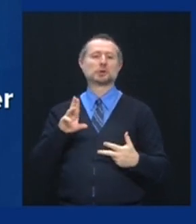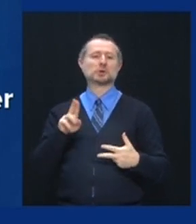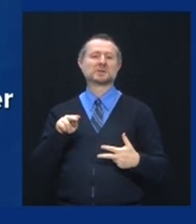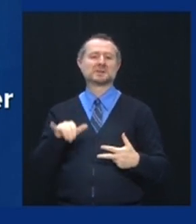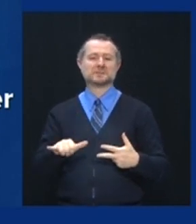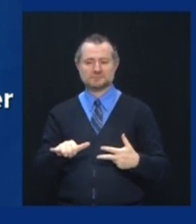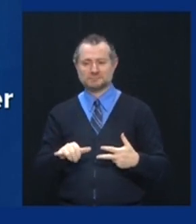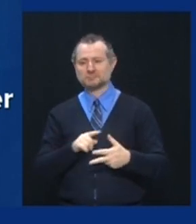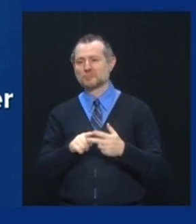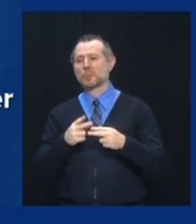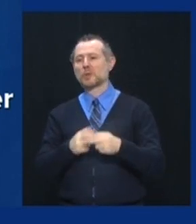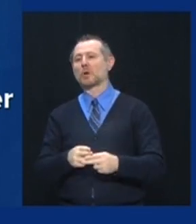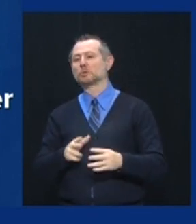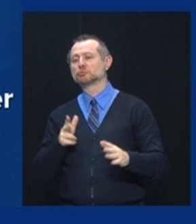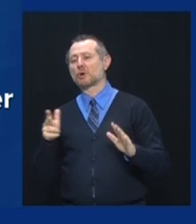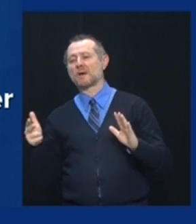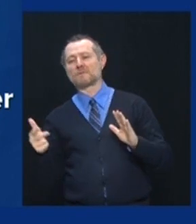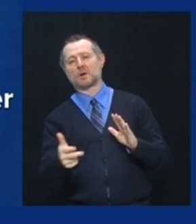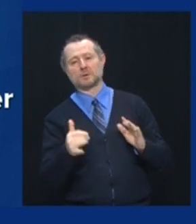vaccine